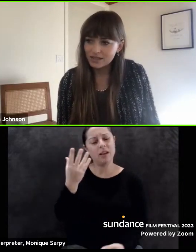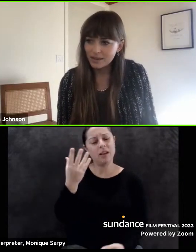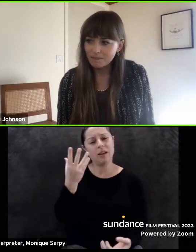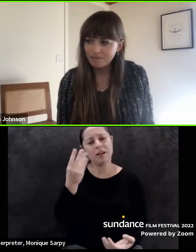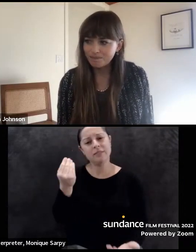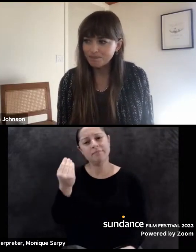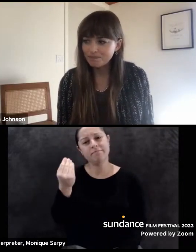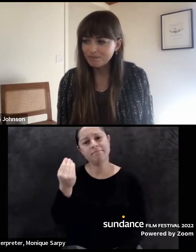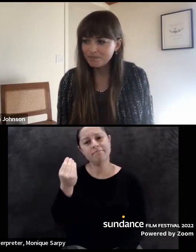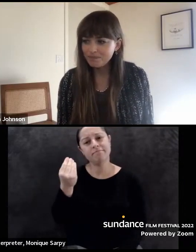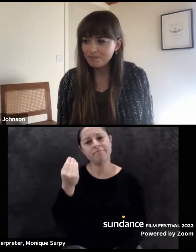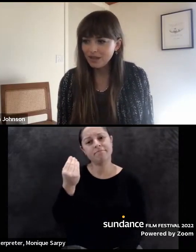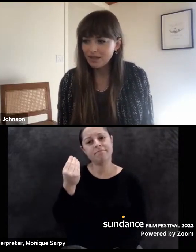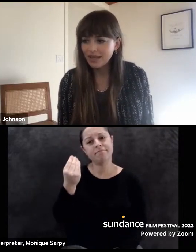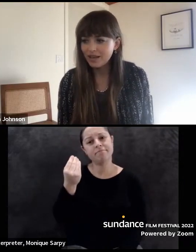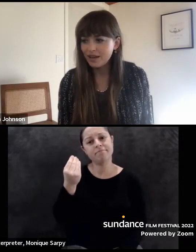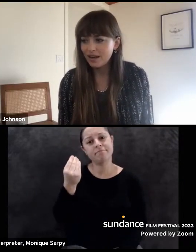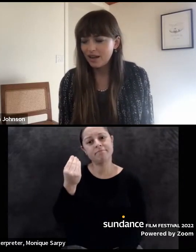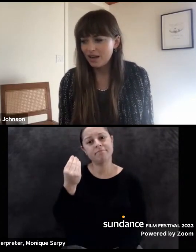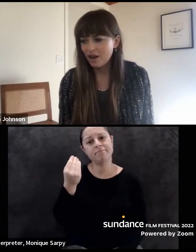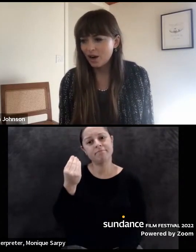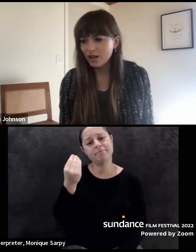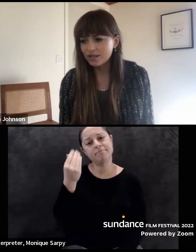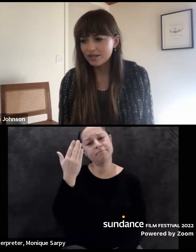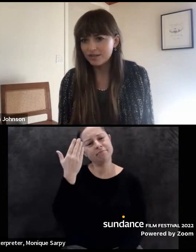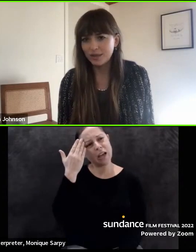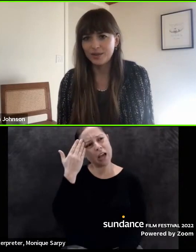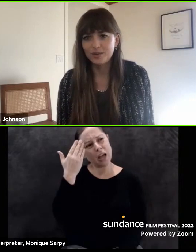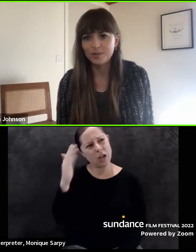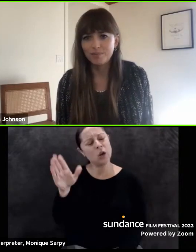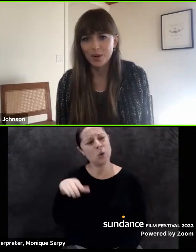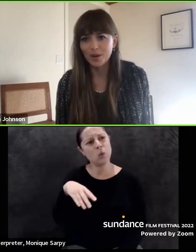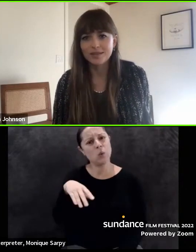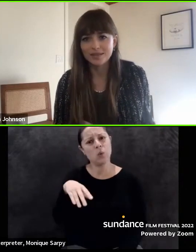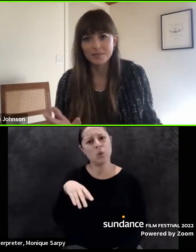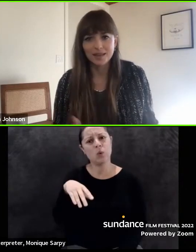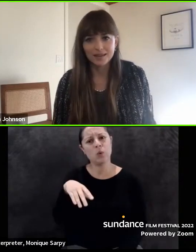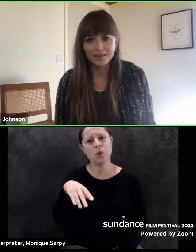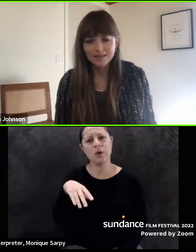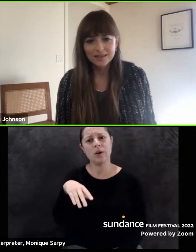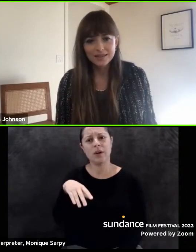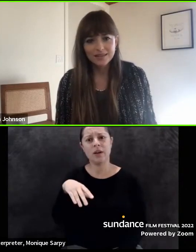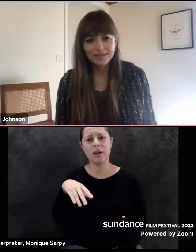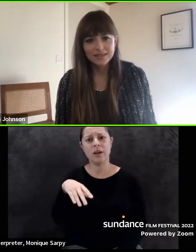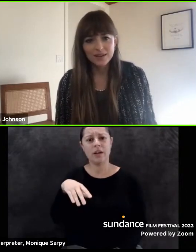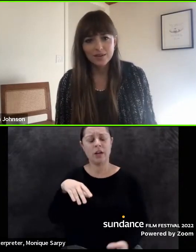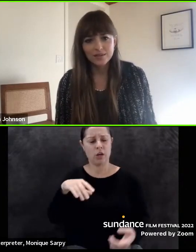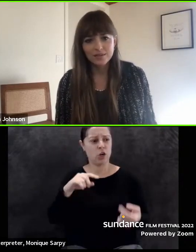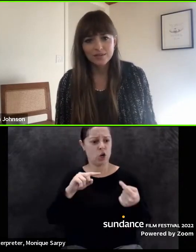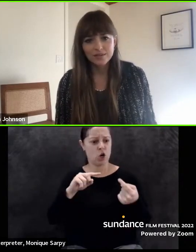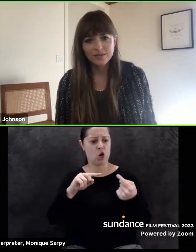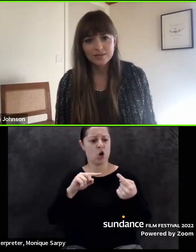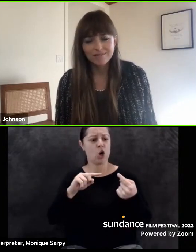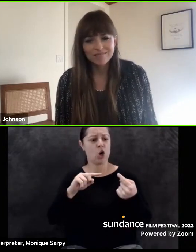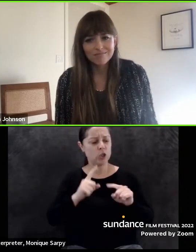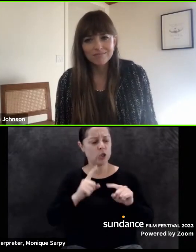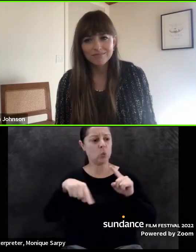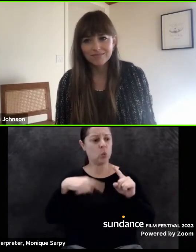I just like it hurts when you birth something. So